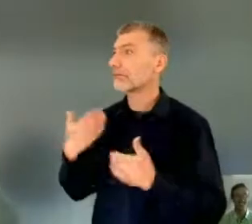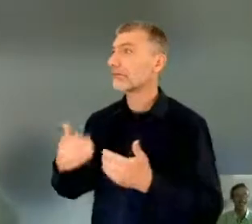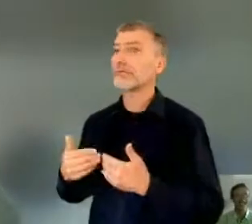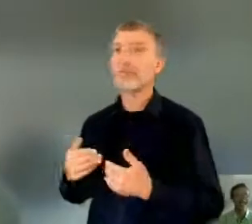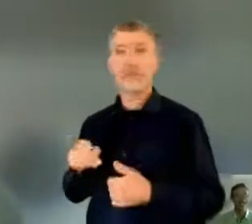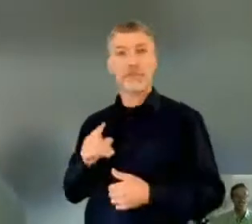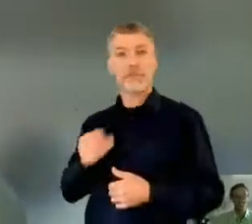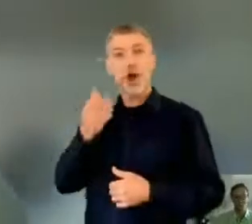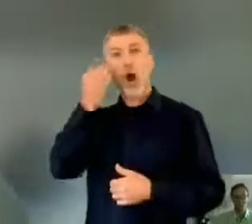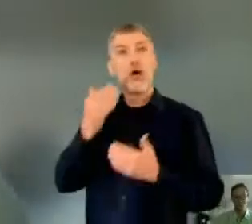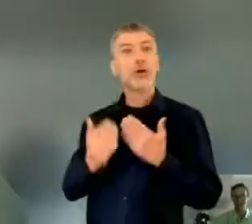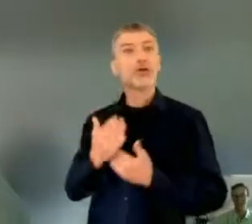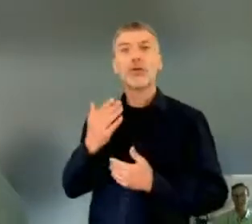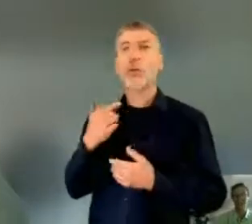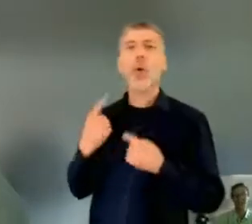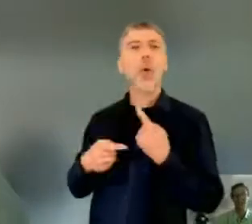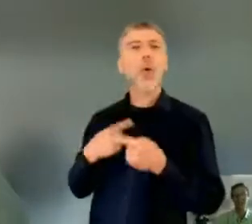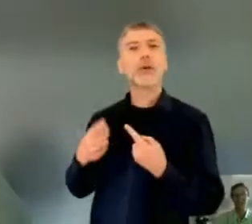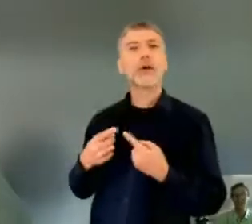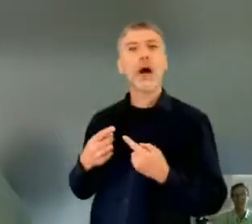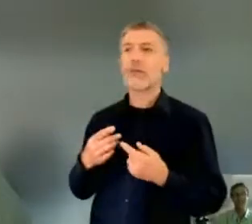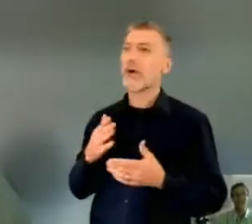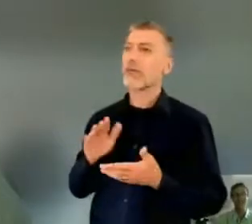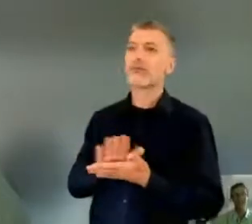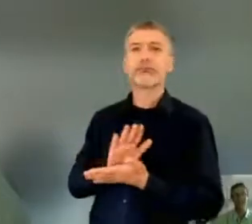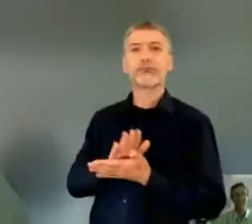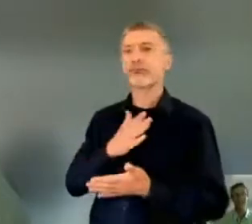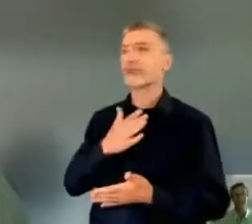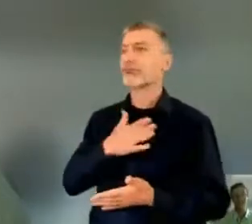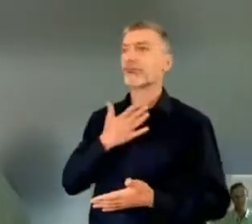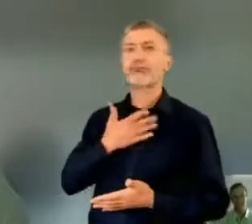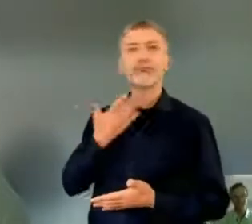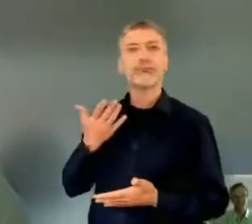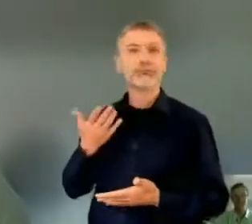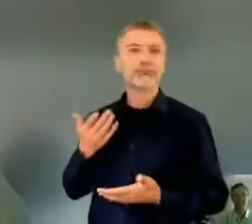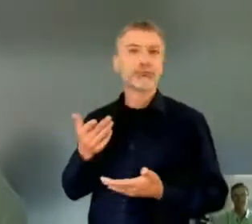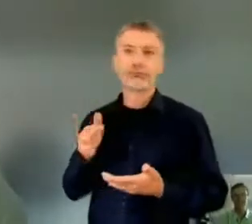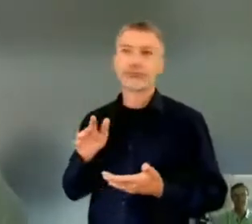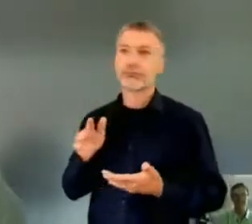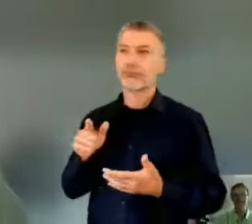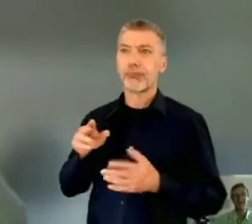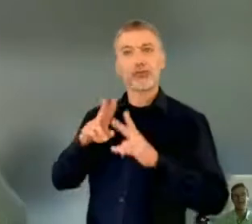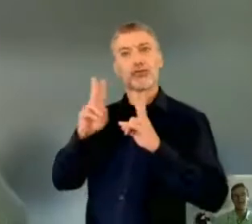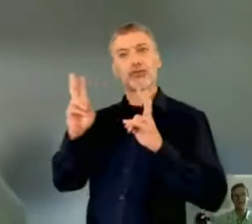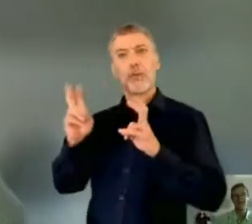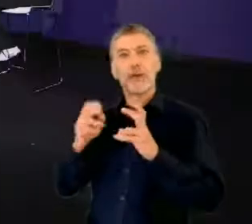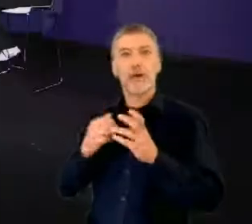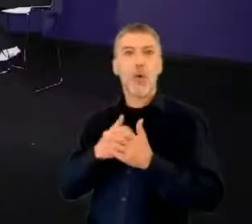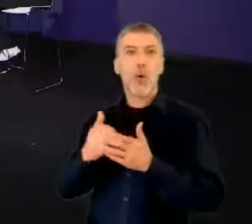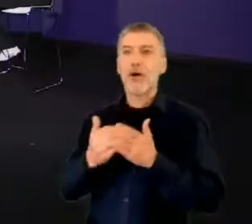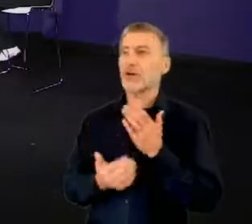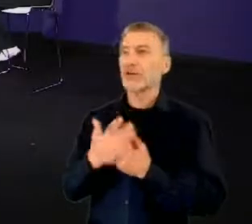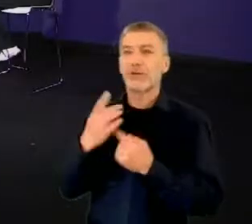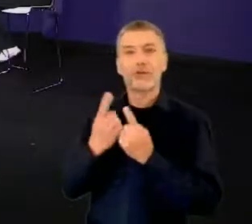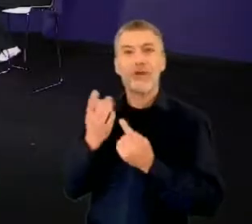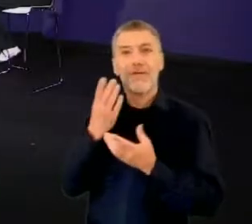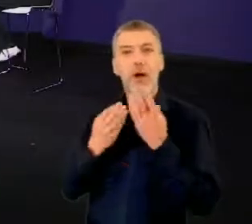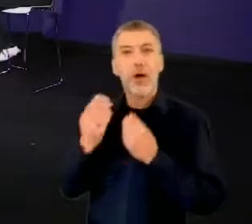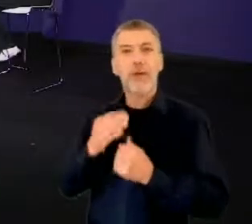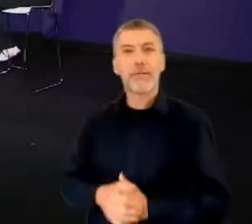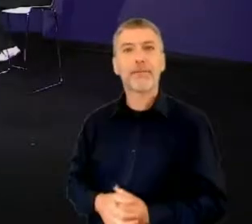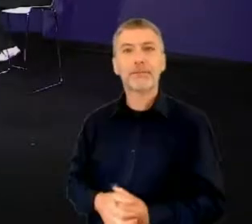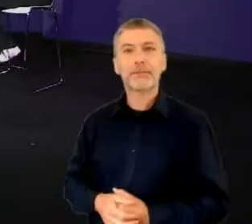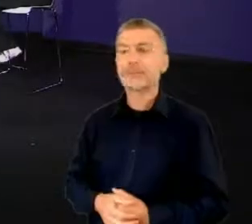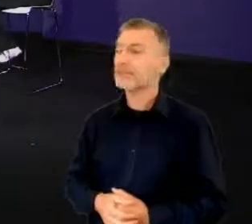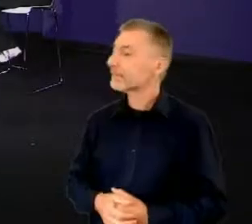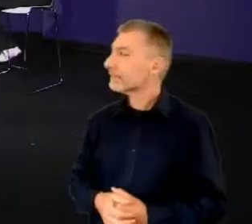it's a ever-evolving degree as well. So you're always learning something new. Wonderful, wonderful. Now, I'm going to go to an